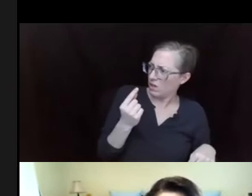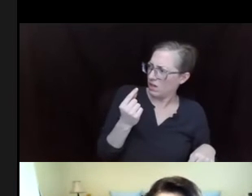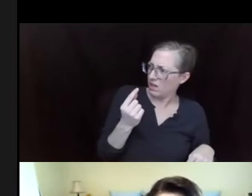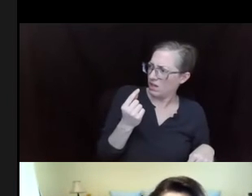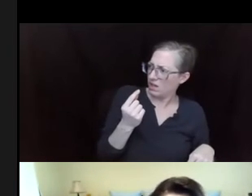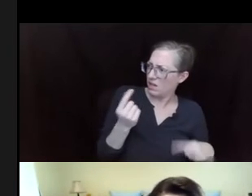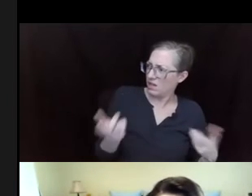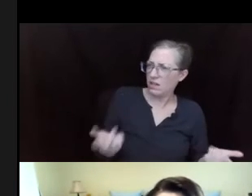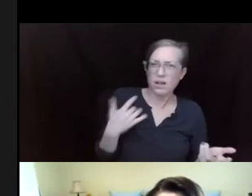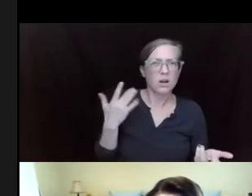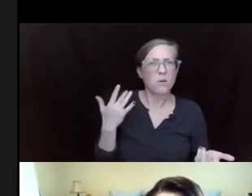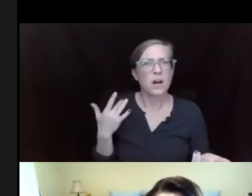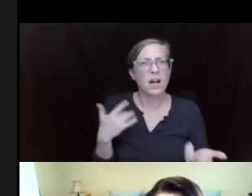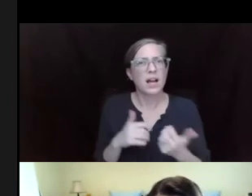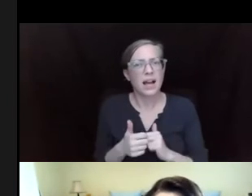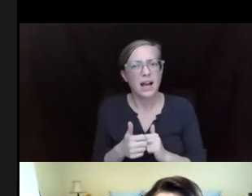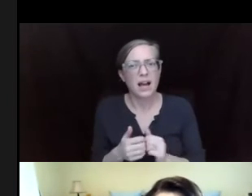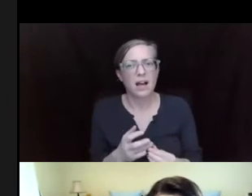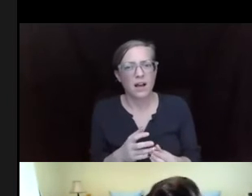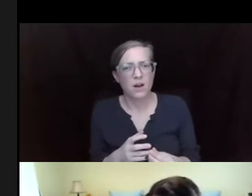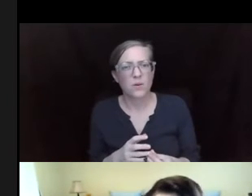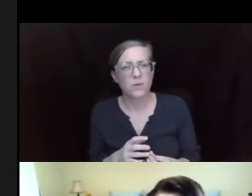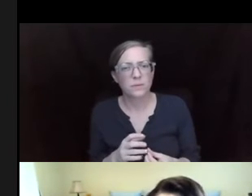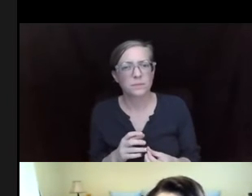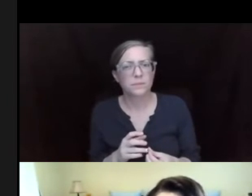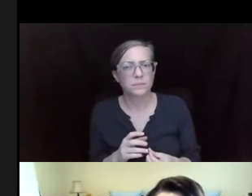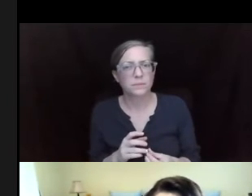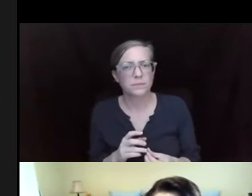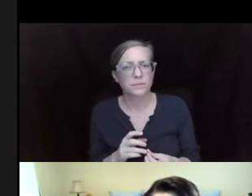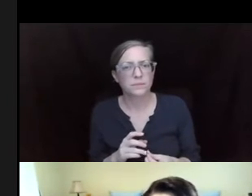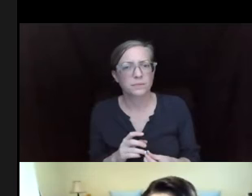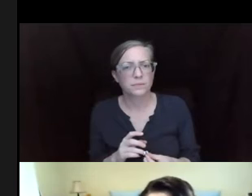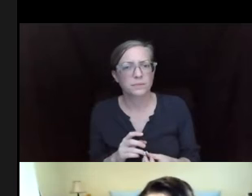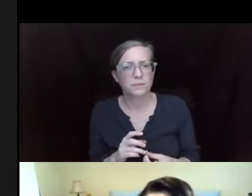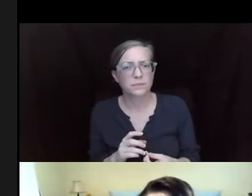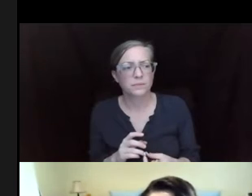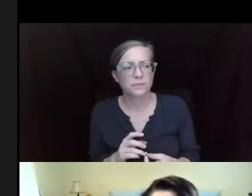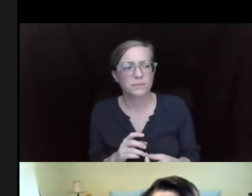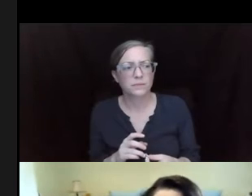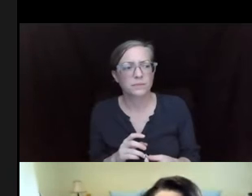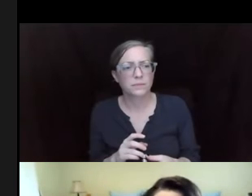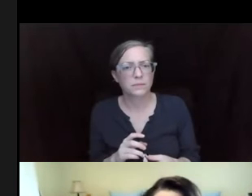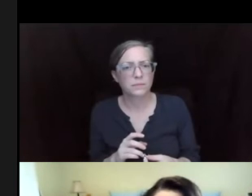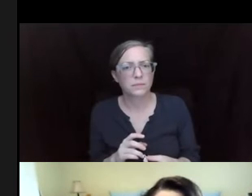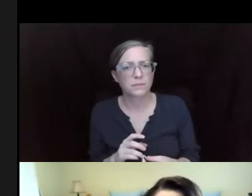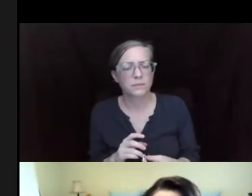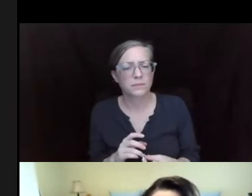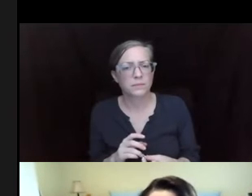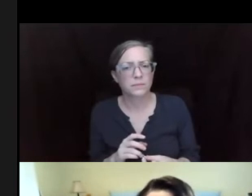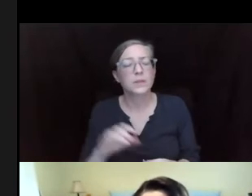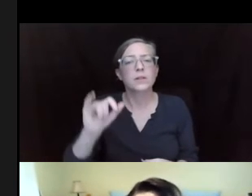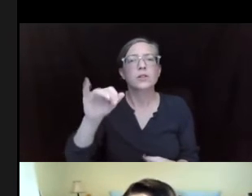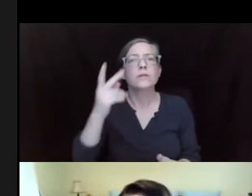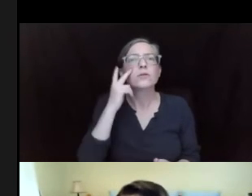particles. Each one of these experiments, you can see the error bars. It was on the repetition. So they started moving. Then they arrived to maximum